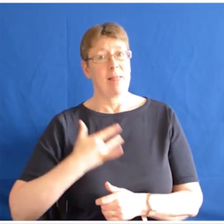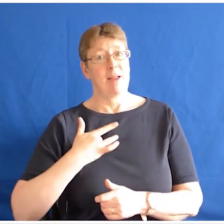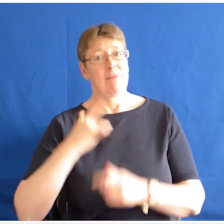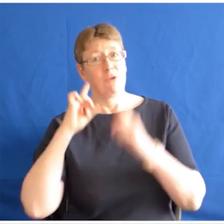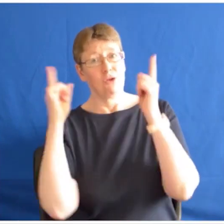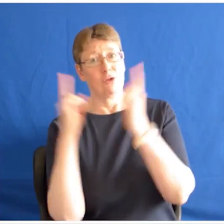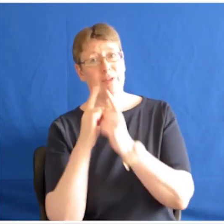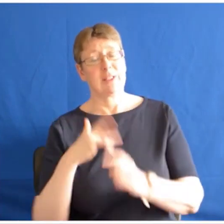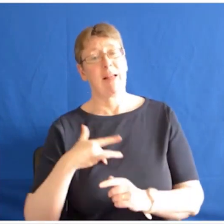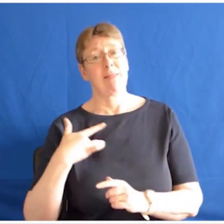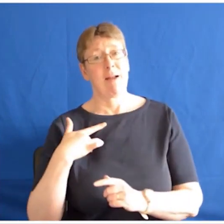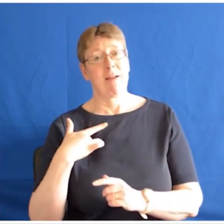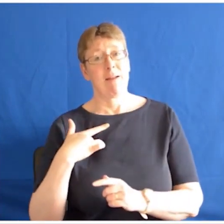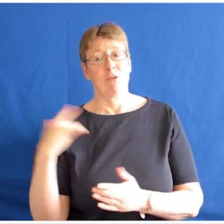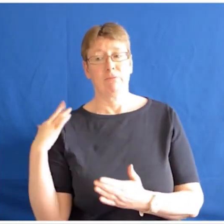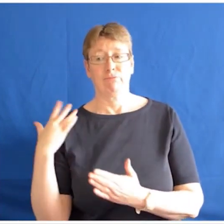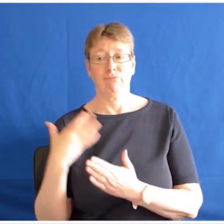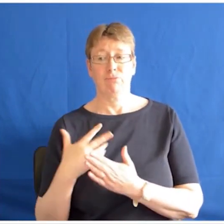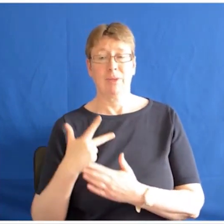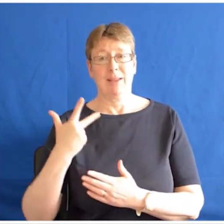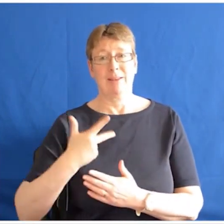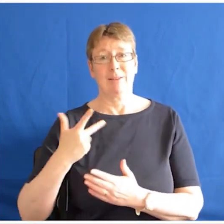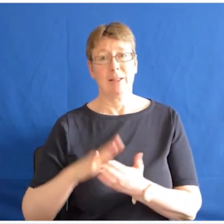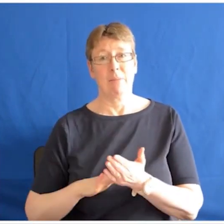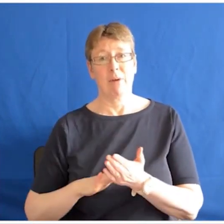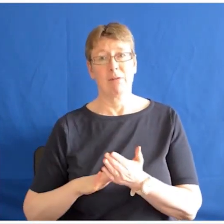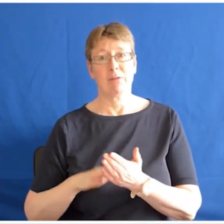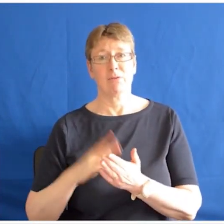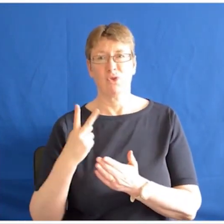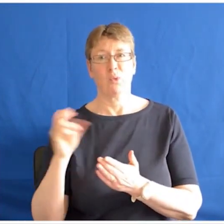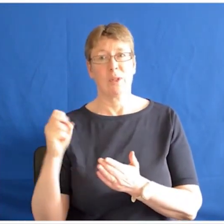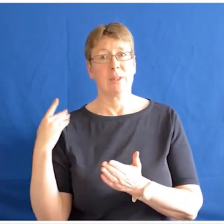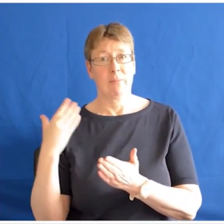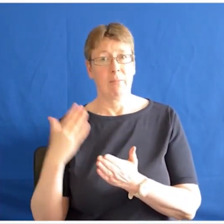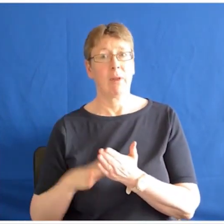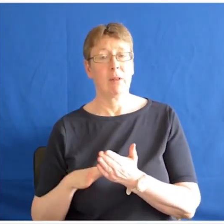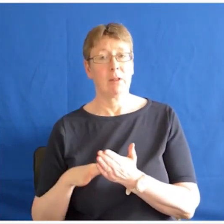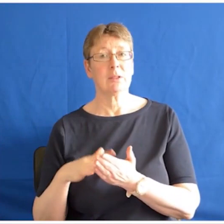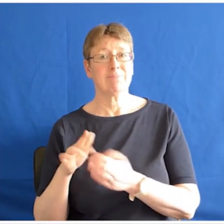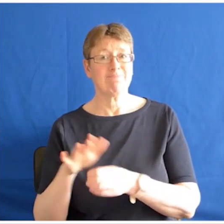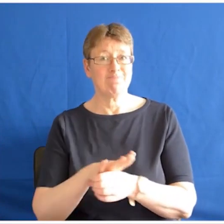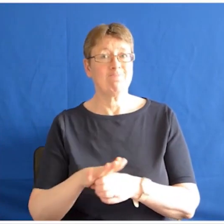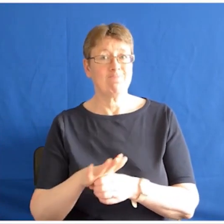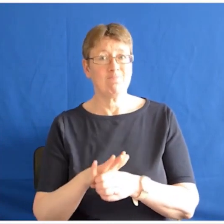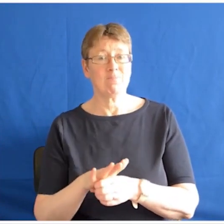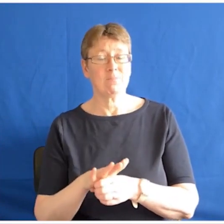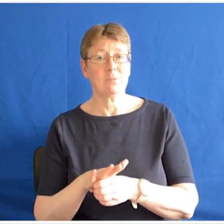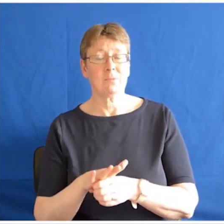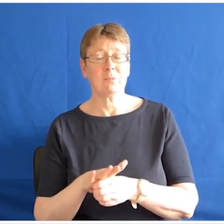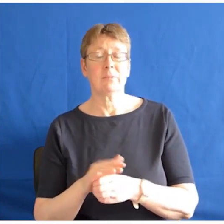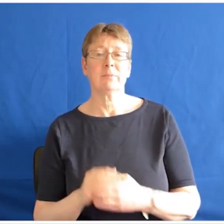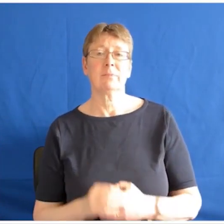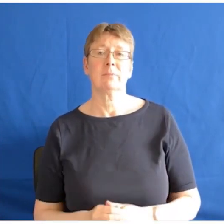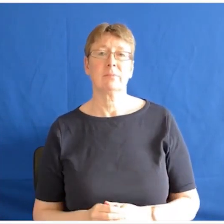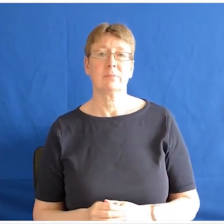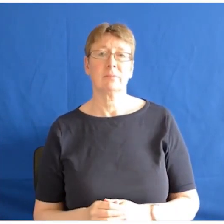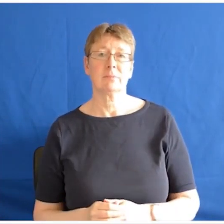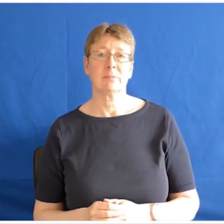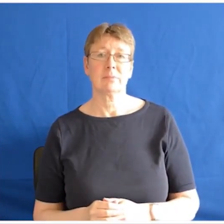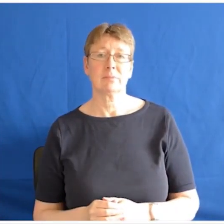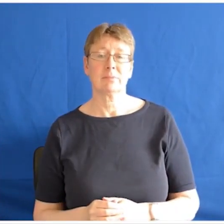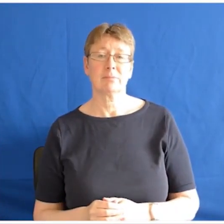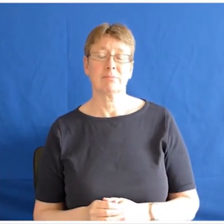my life, and the university's life over the last 18 and 20 months or so. It